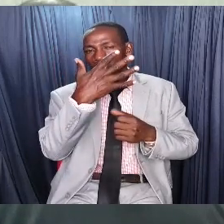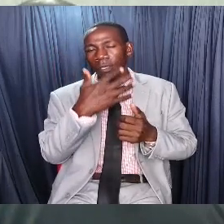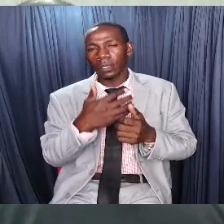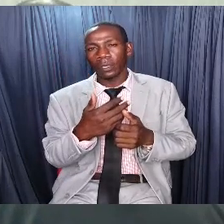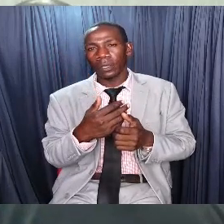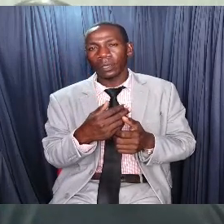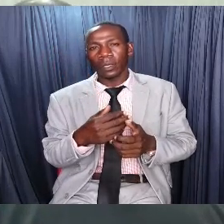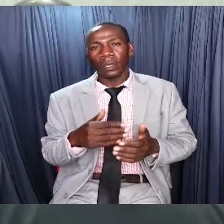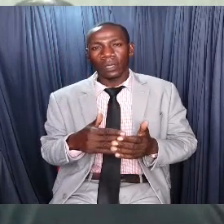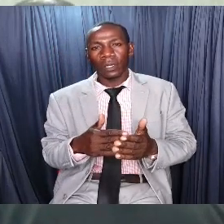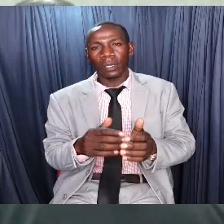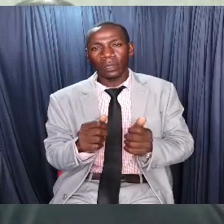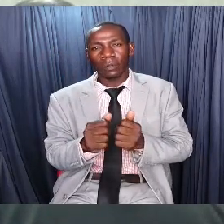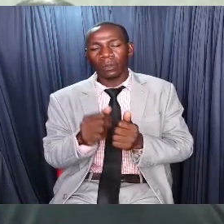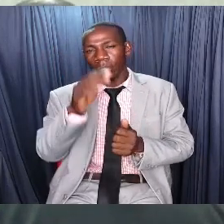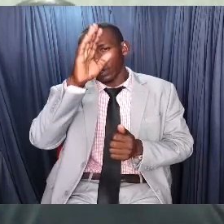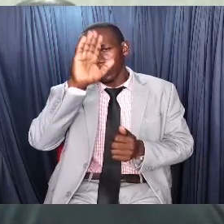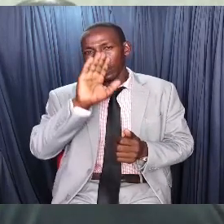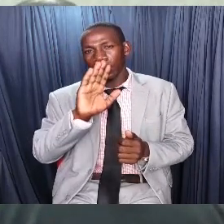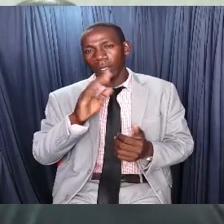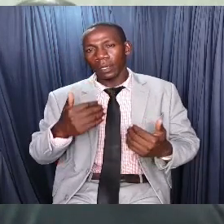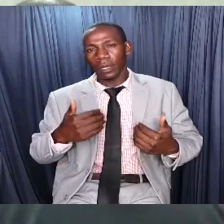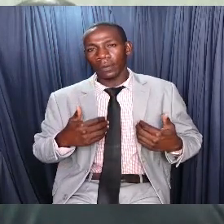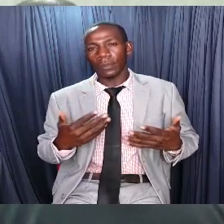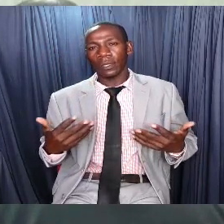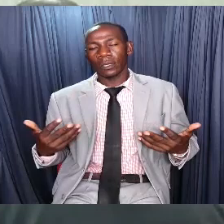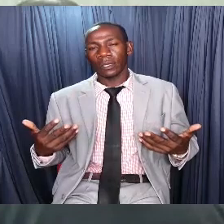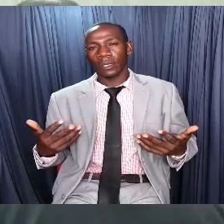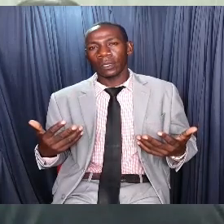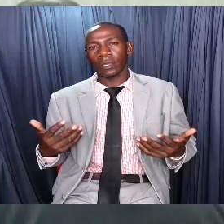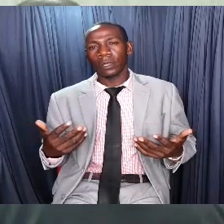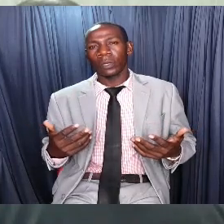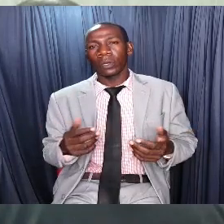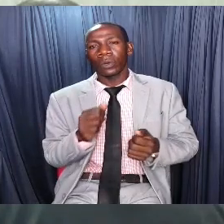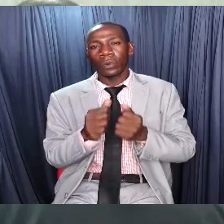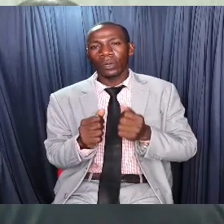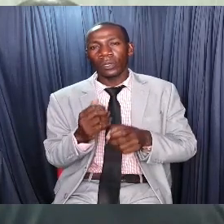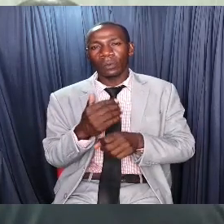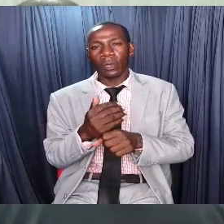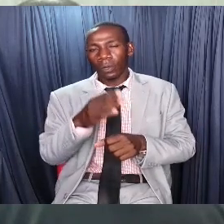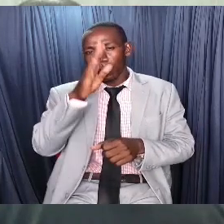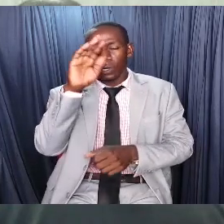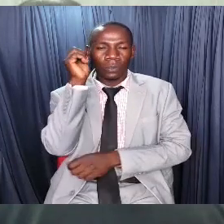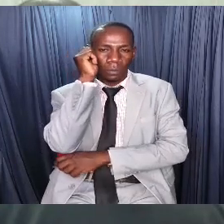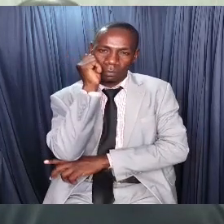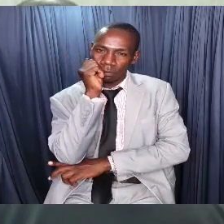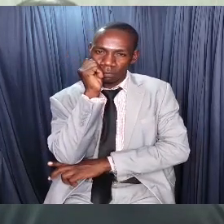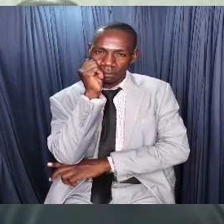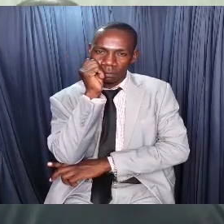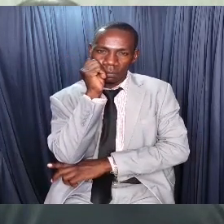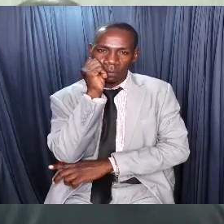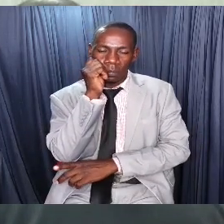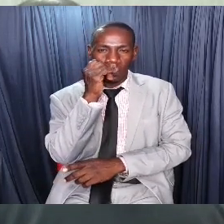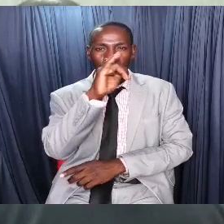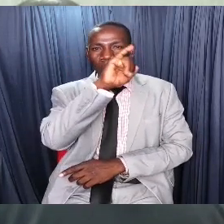surprised. Kumbe yeye anaongozwa na Mungu. So he's guided by God. Kisha kumbe ana maneno. Again he has issues. Hapo anamfanya Mungu anahuzunika. That are making God grieved.